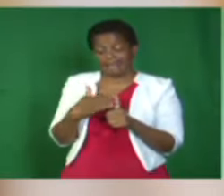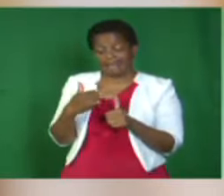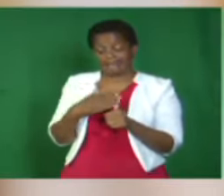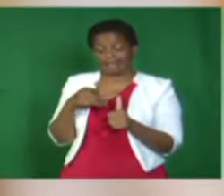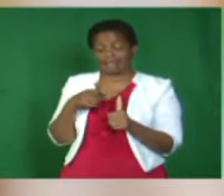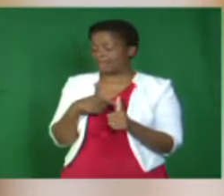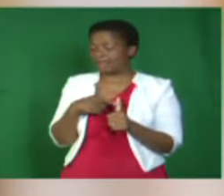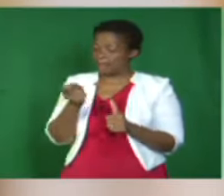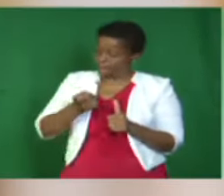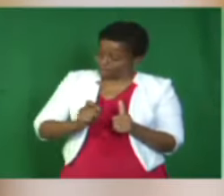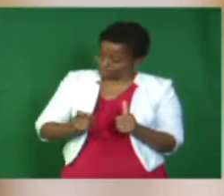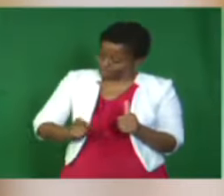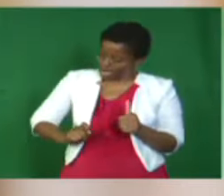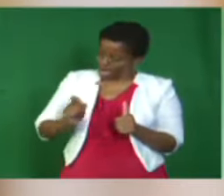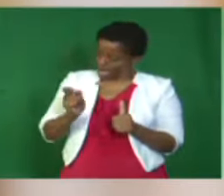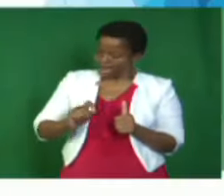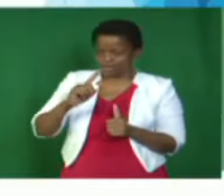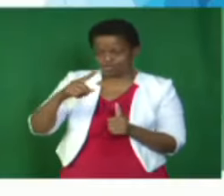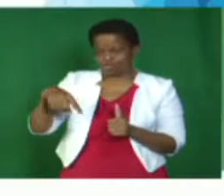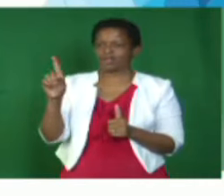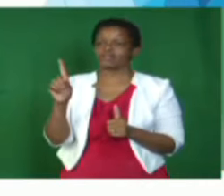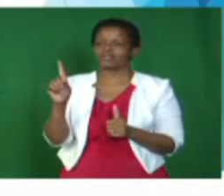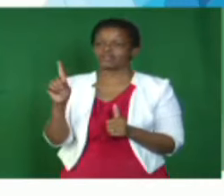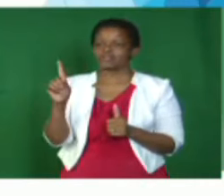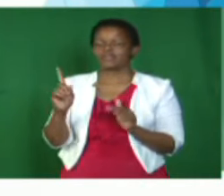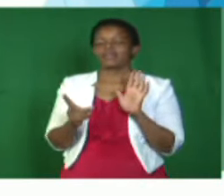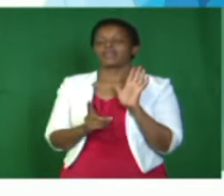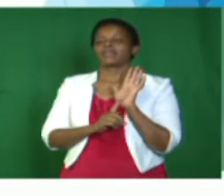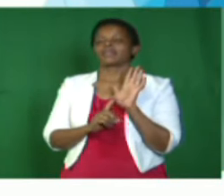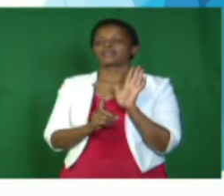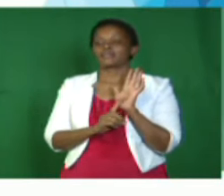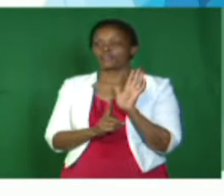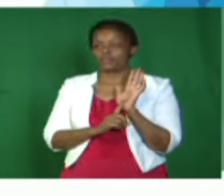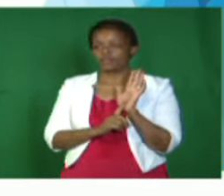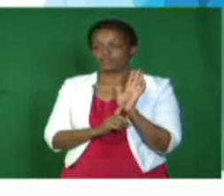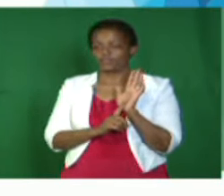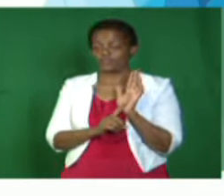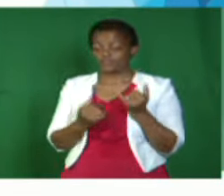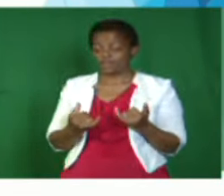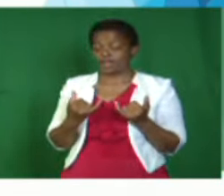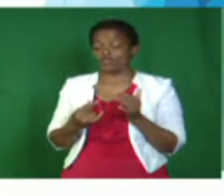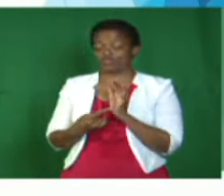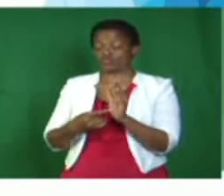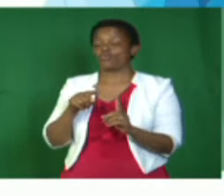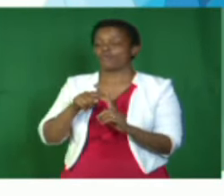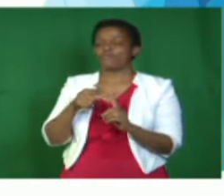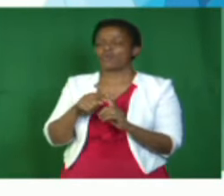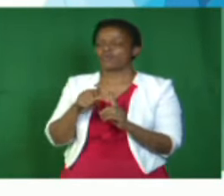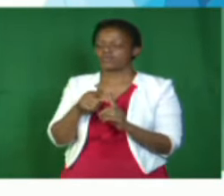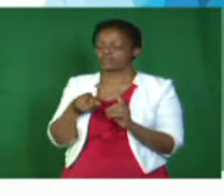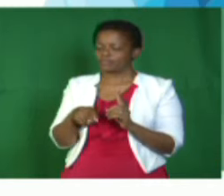written correctly. For instance, there is a point that we are going to notice here which touches